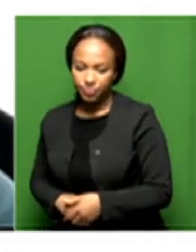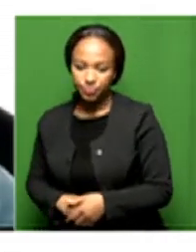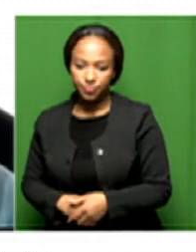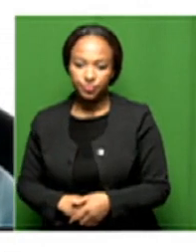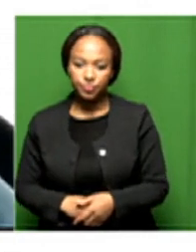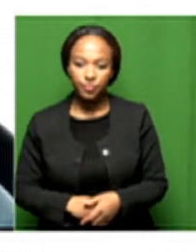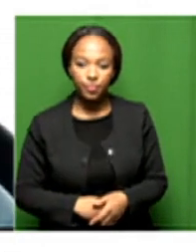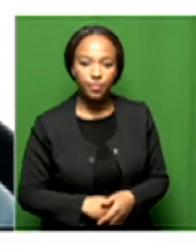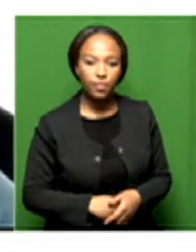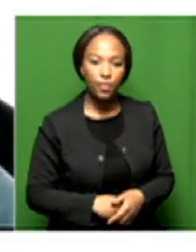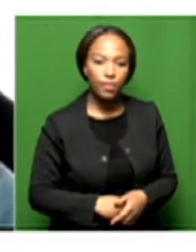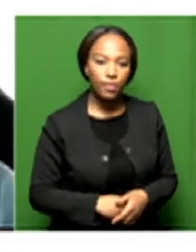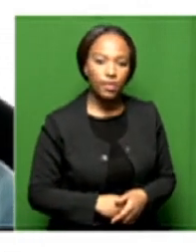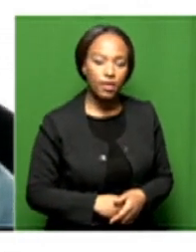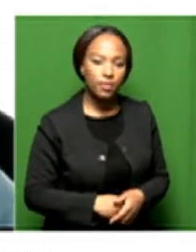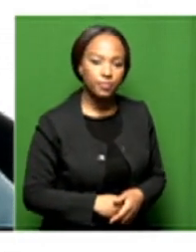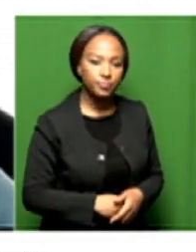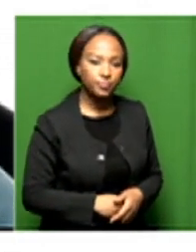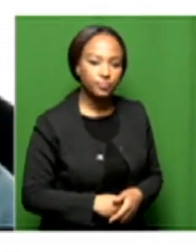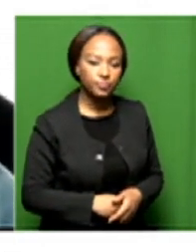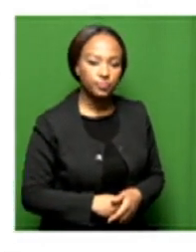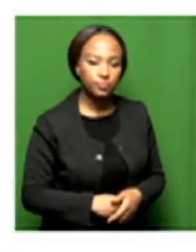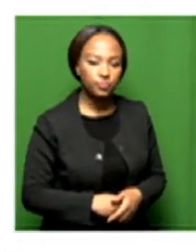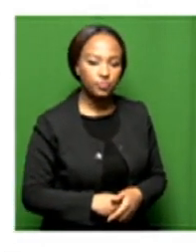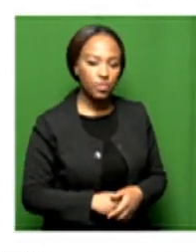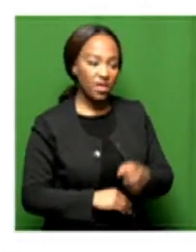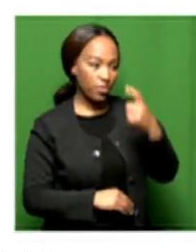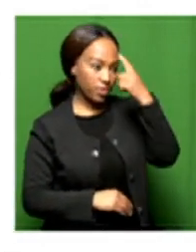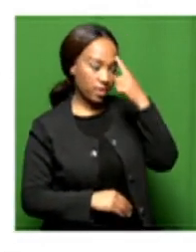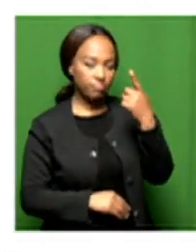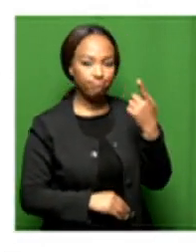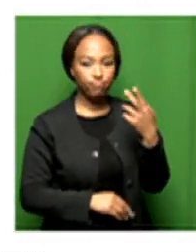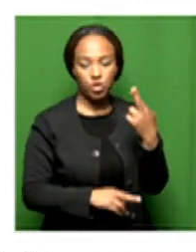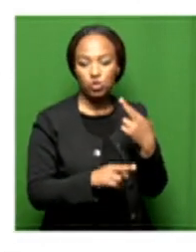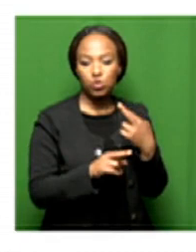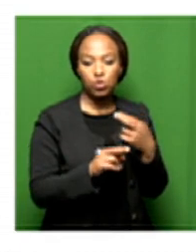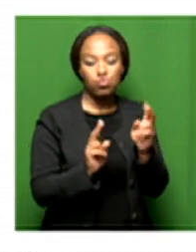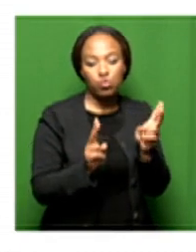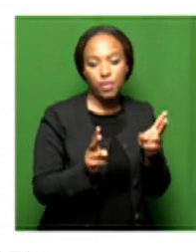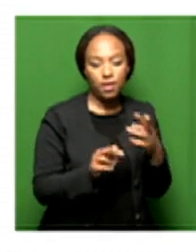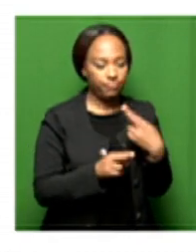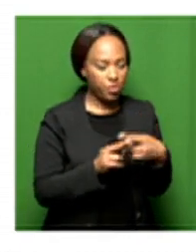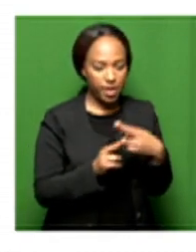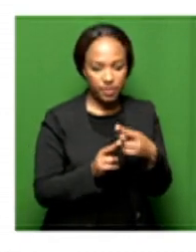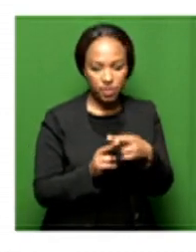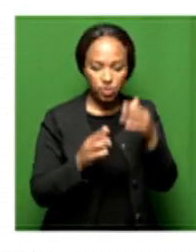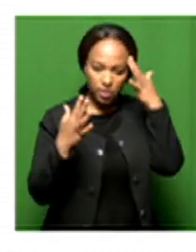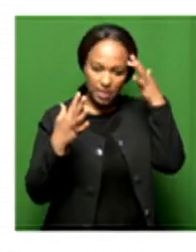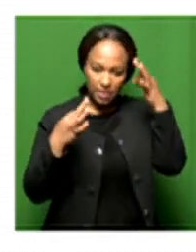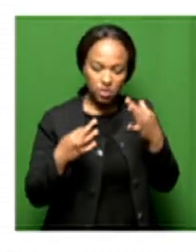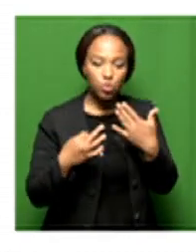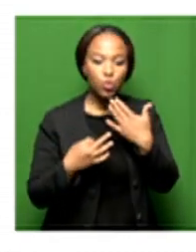Yeah, I think if you think about traditional renting, decisions are usually taken on credit